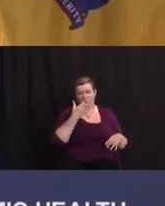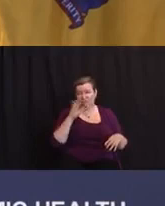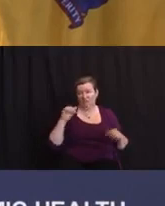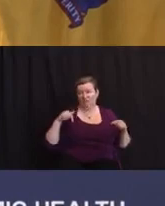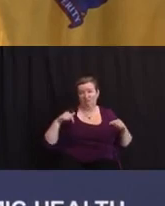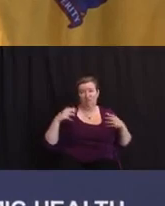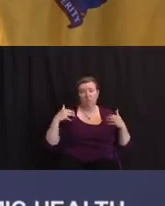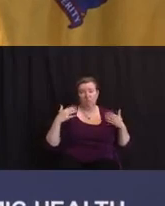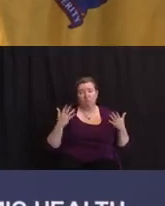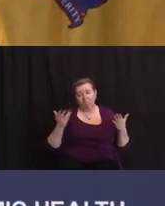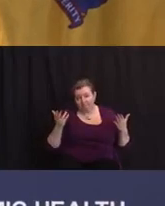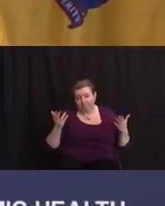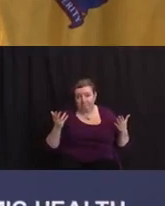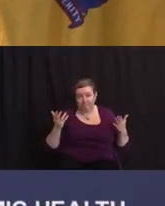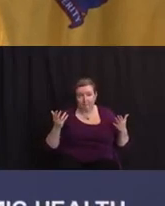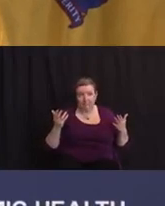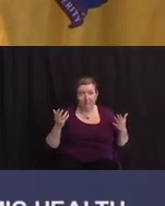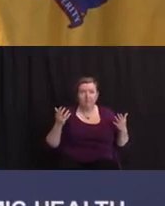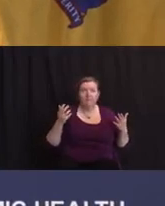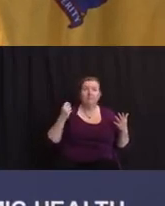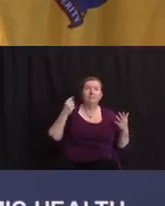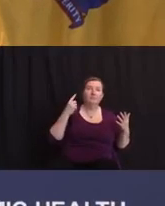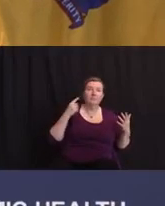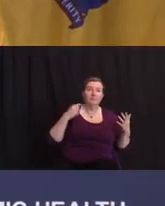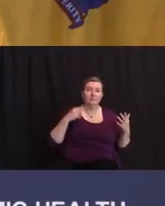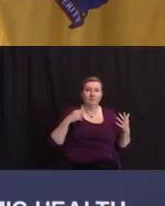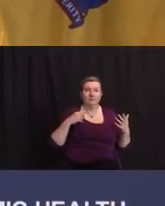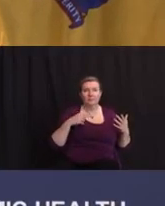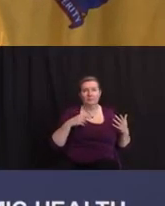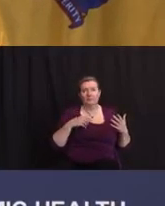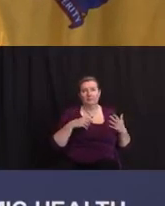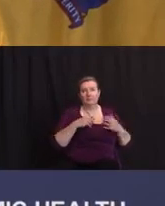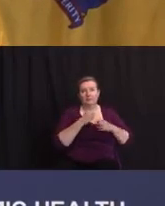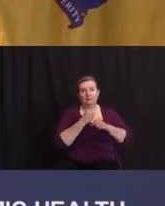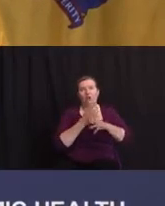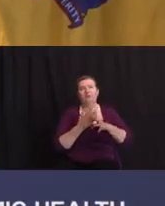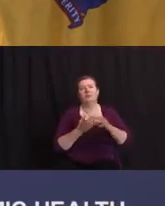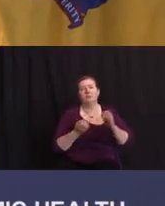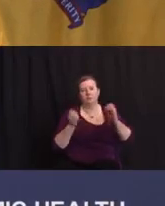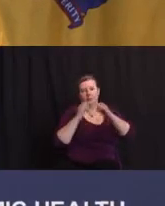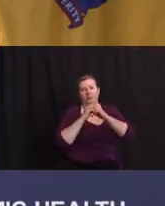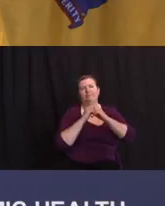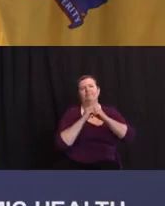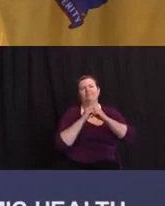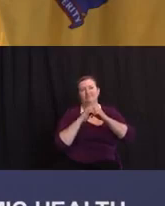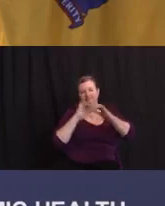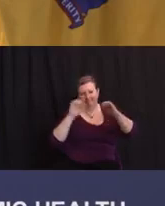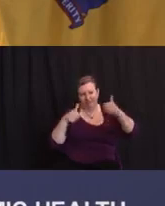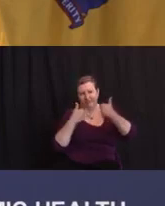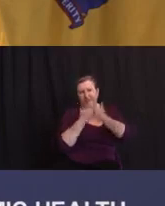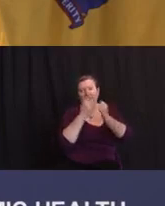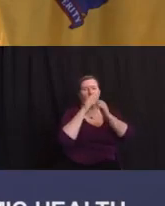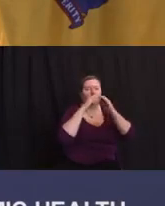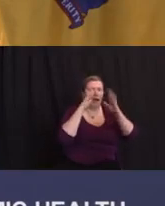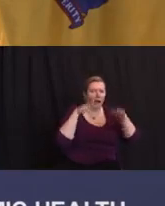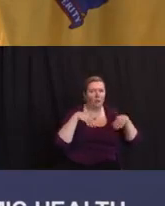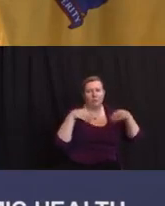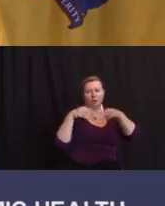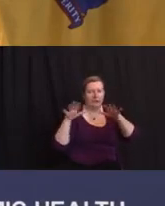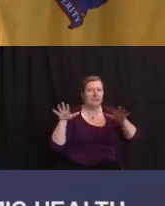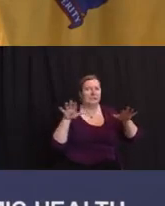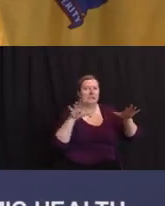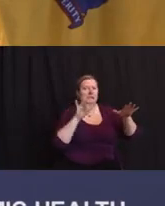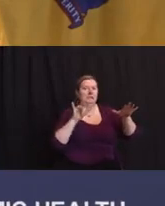it further exacerbates a very challenging housing market that was already among the most challenging, and we're going to stay at